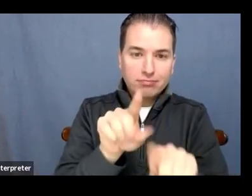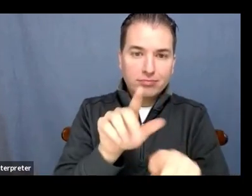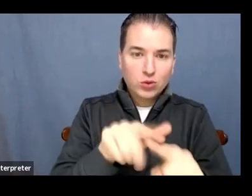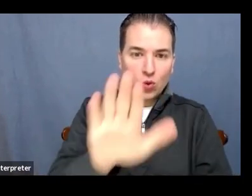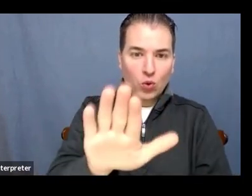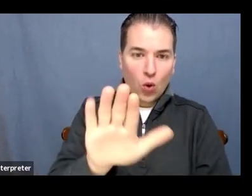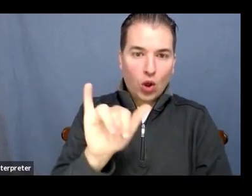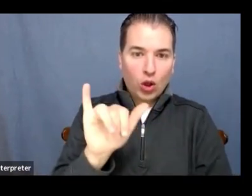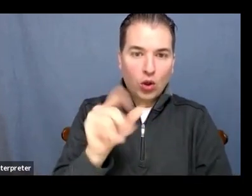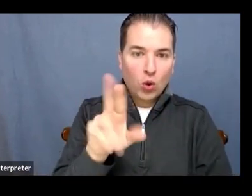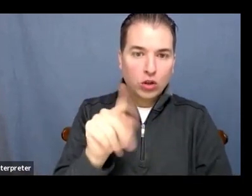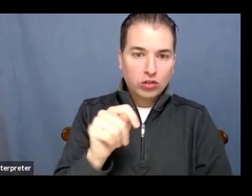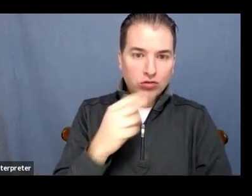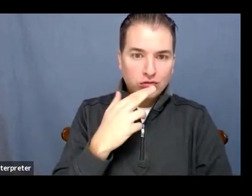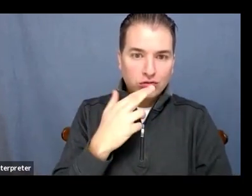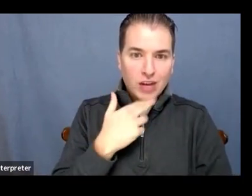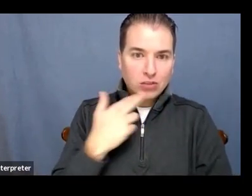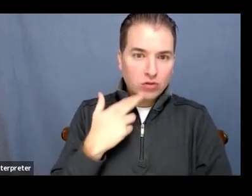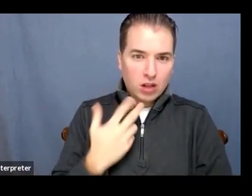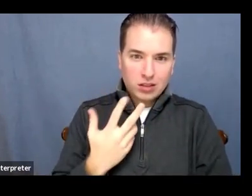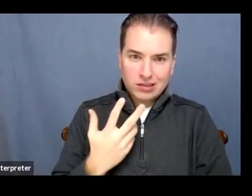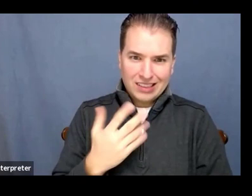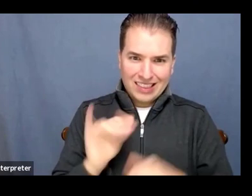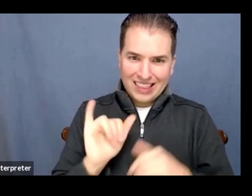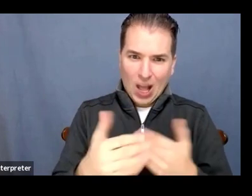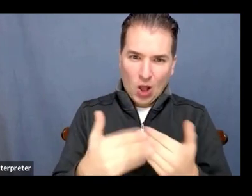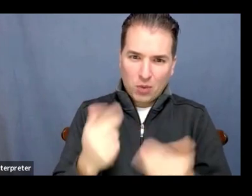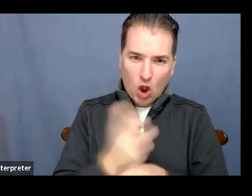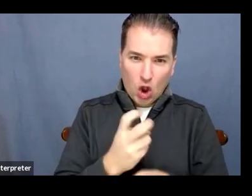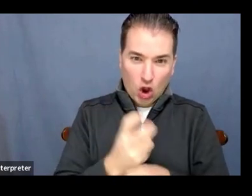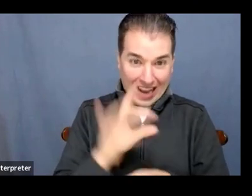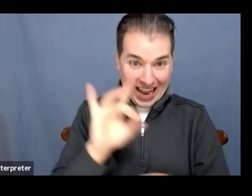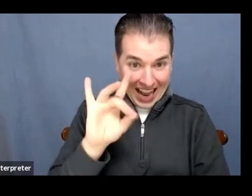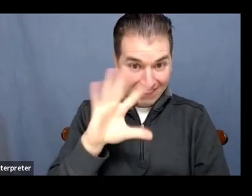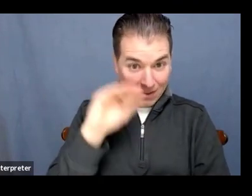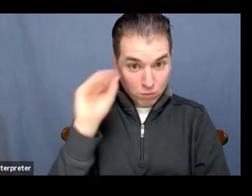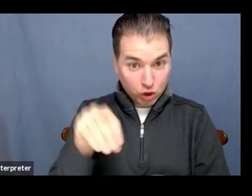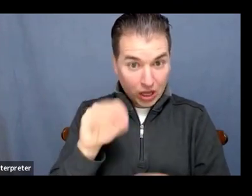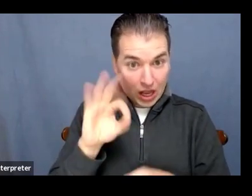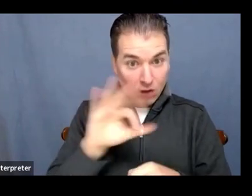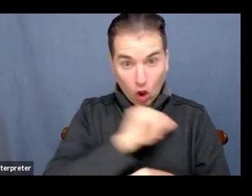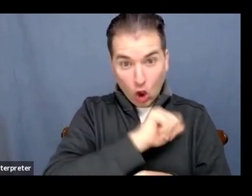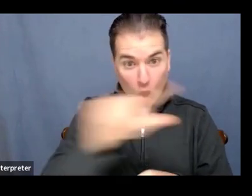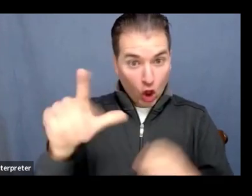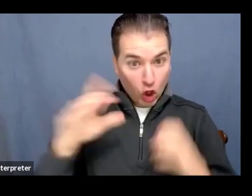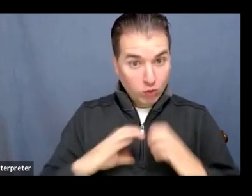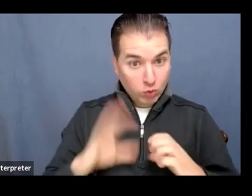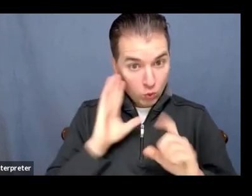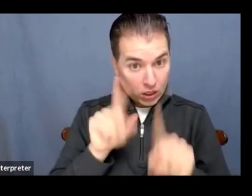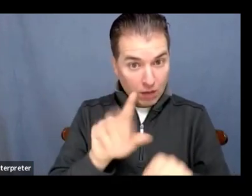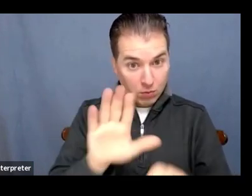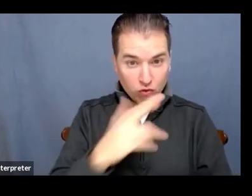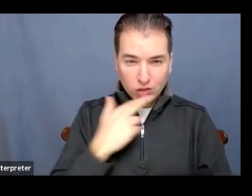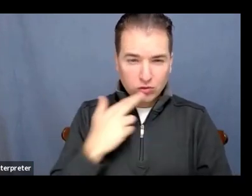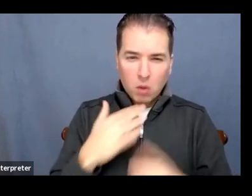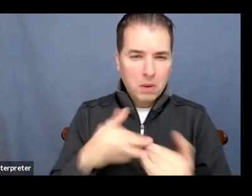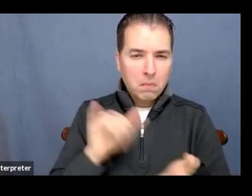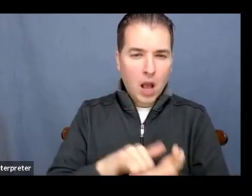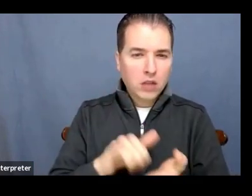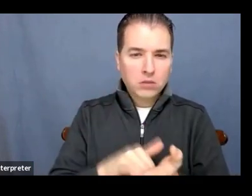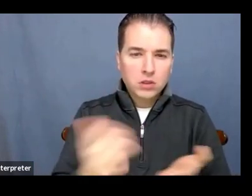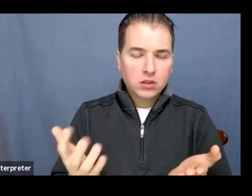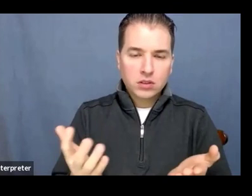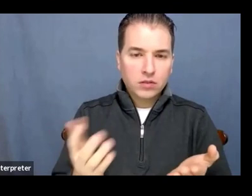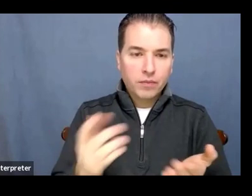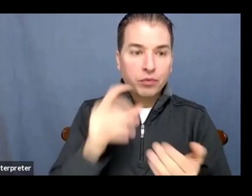not have been able to achieve a reasonable market share, because 85% of the market share just isn't real. So it's important that you have